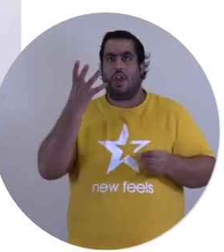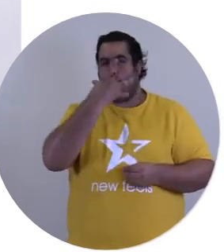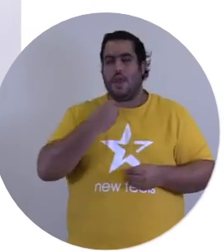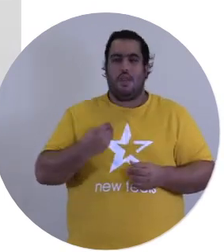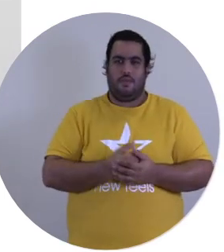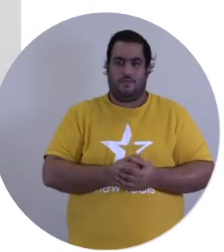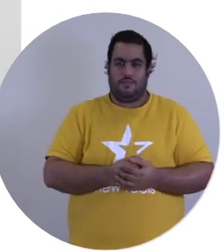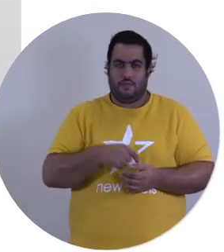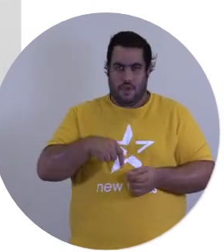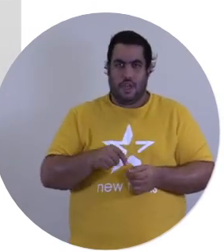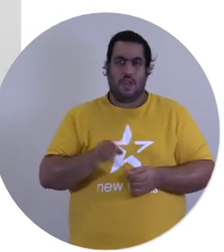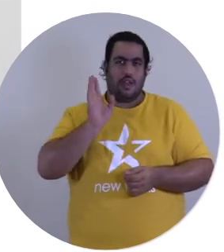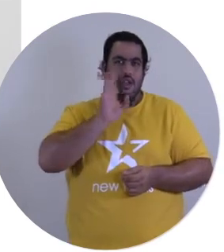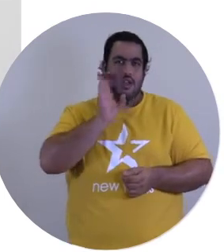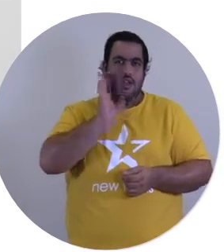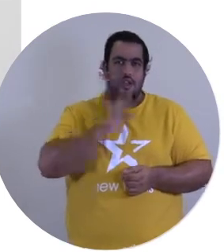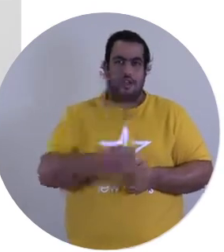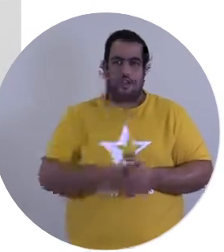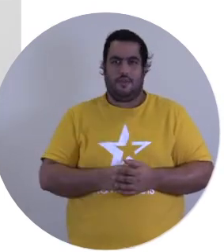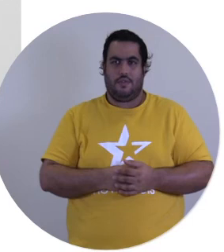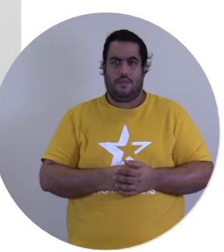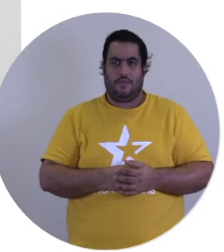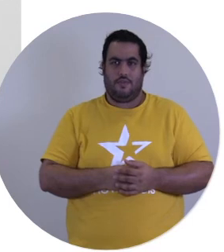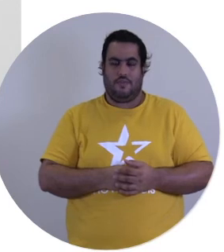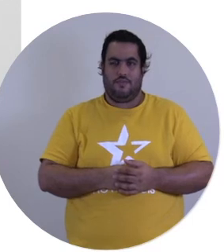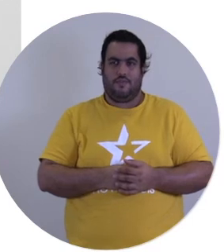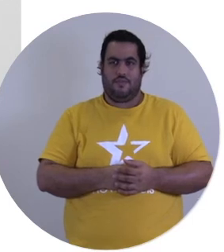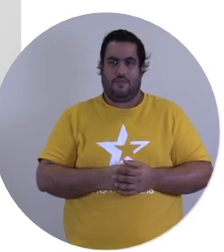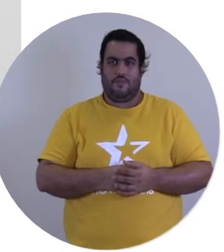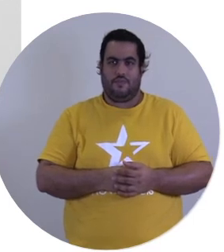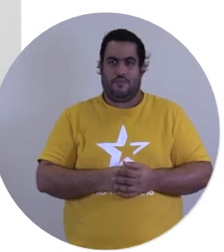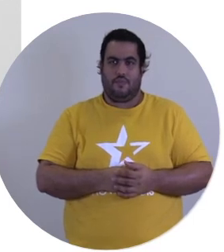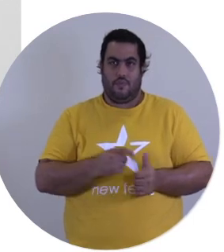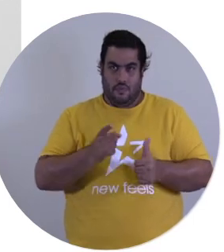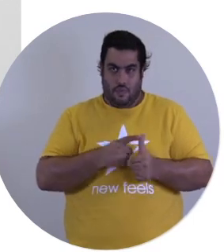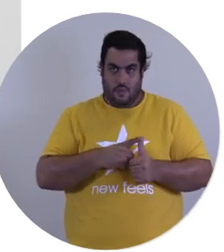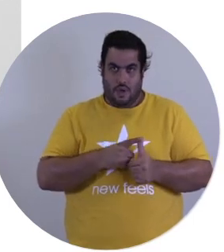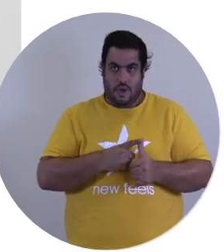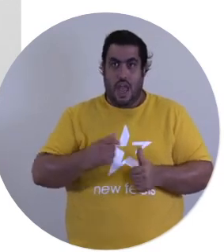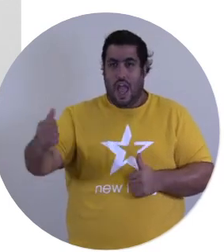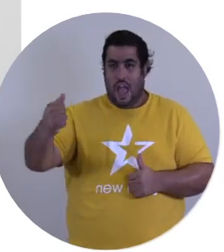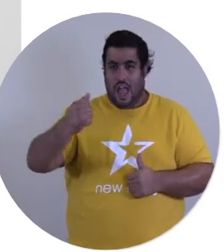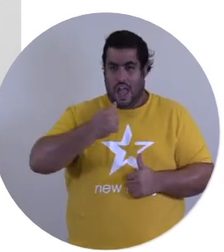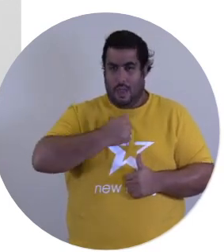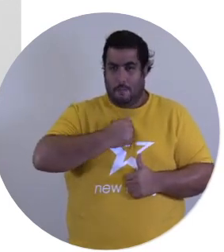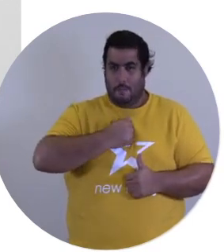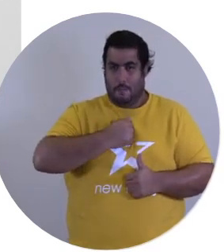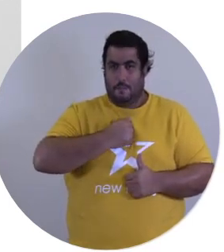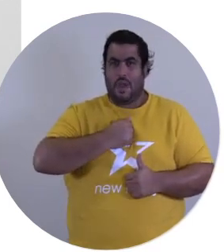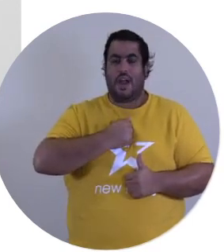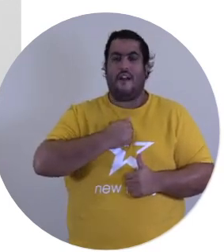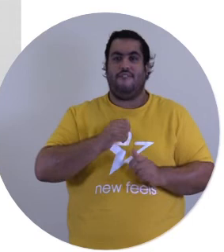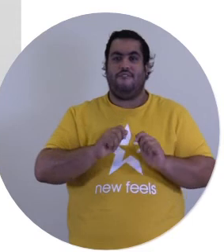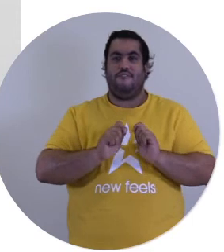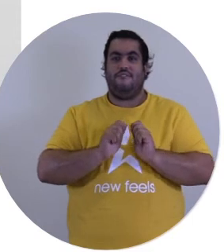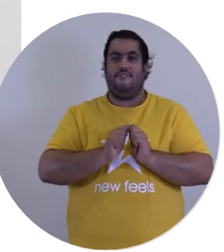exercise. Let's look at number 1. Our family prefers to live in the area as it